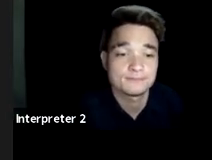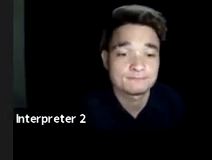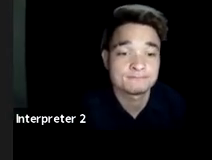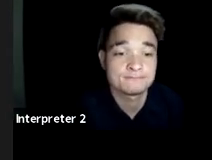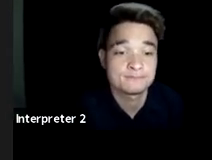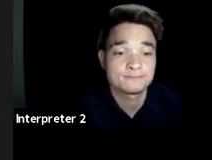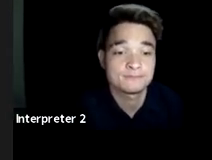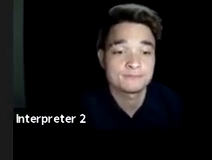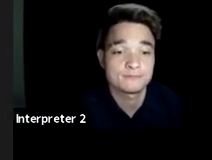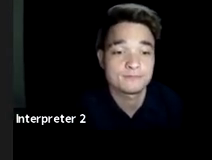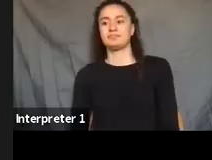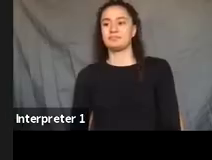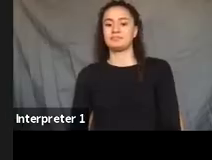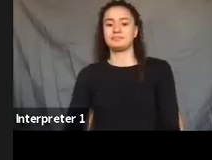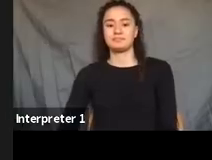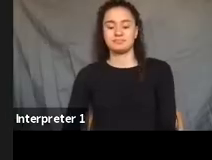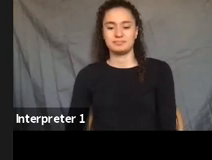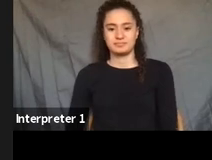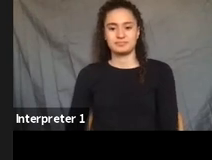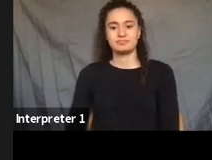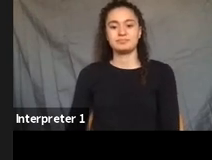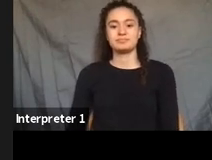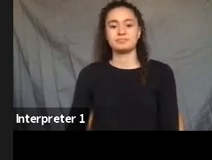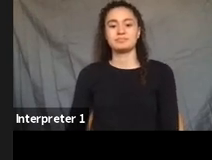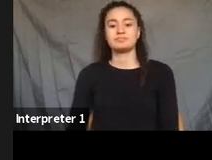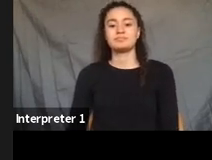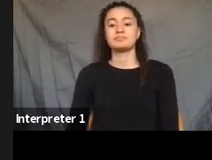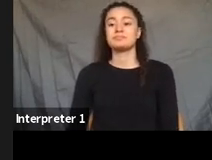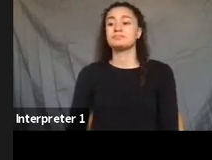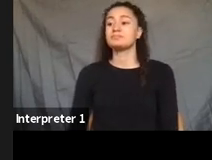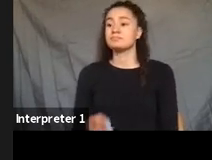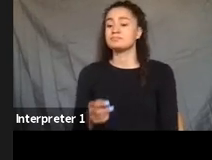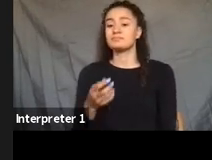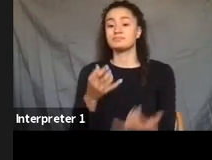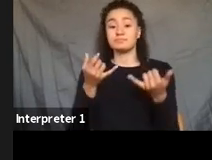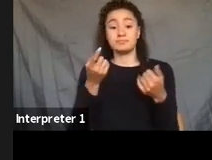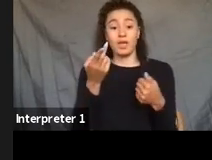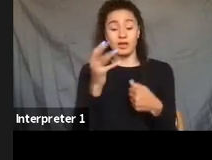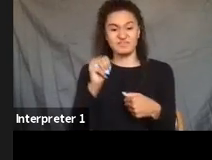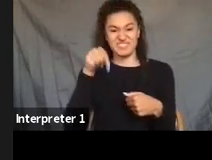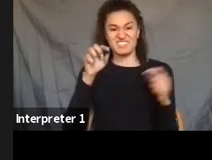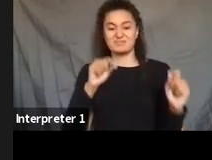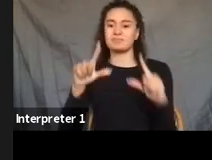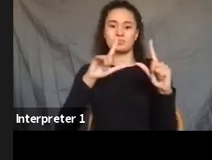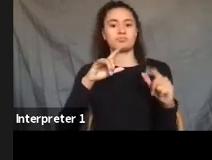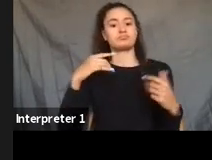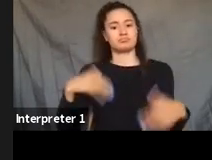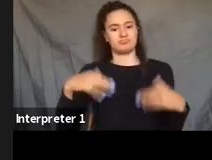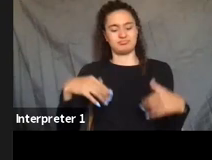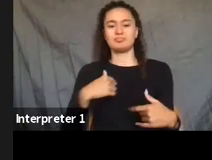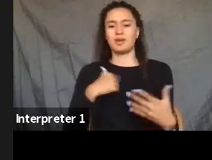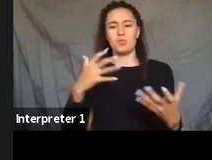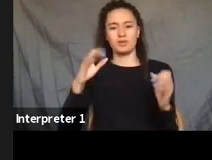This is this slide really, I just really want